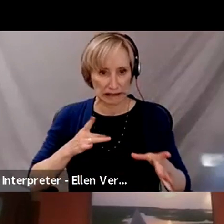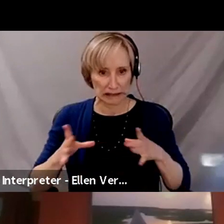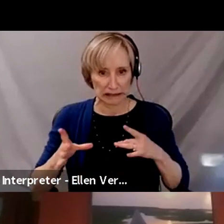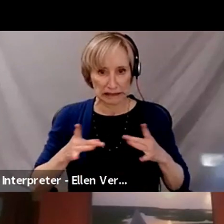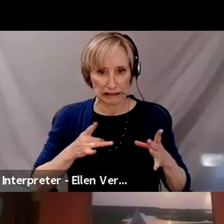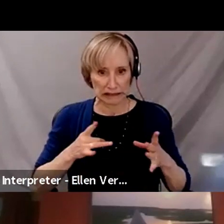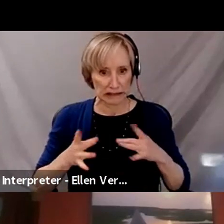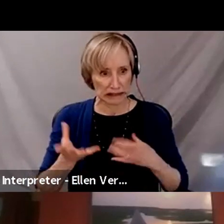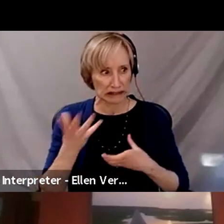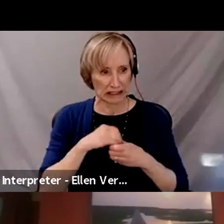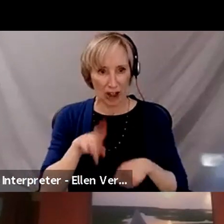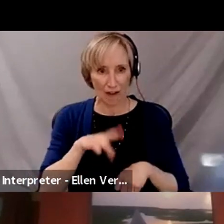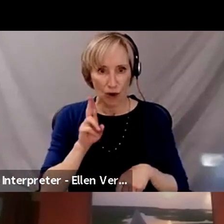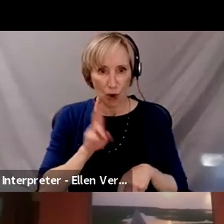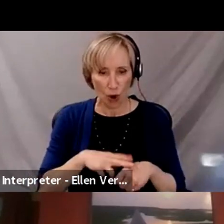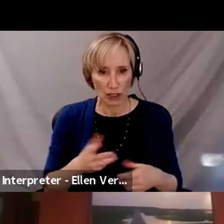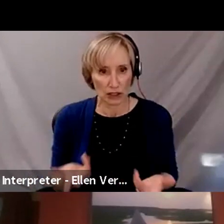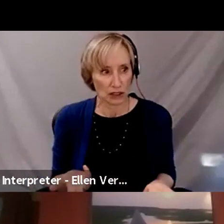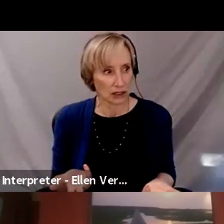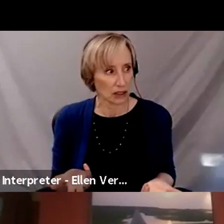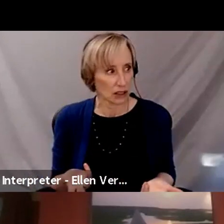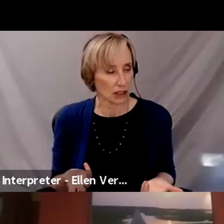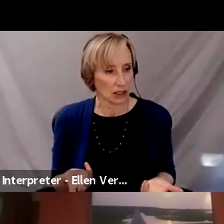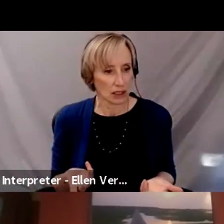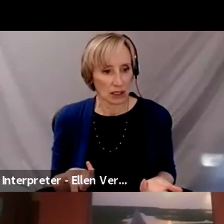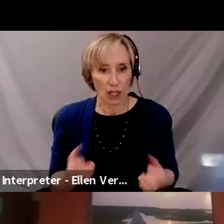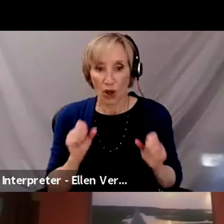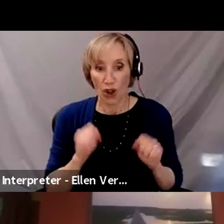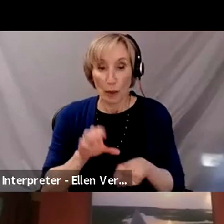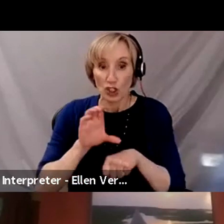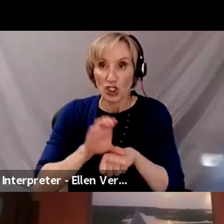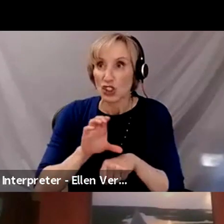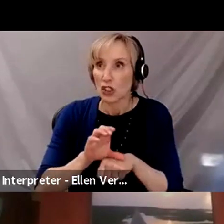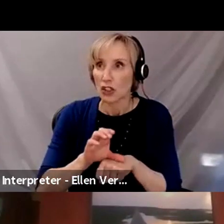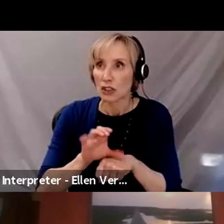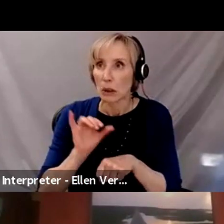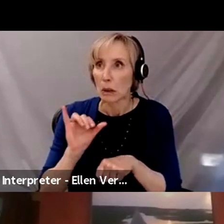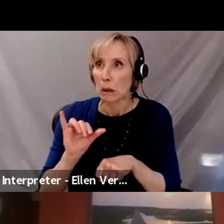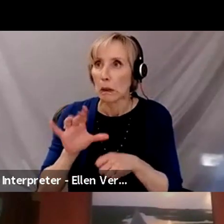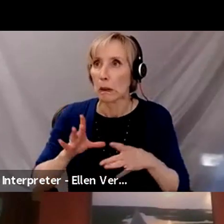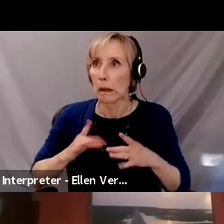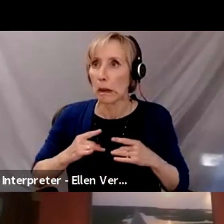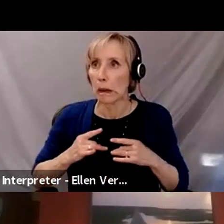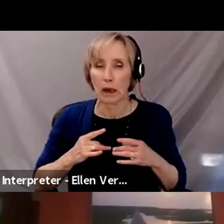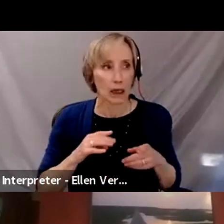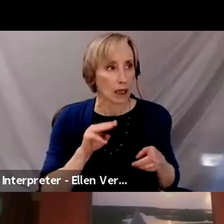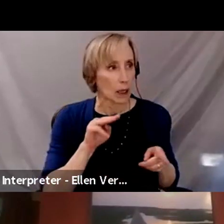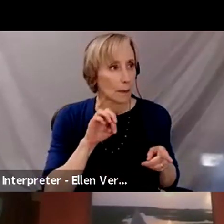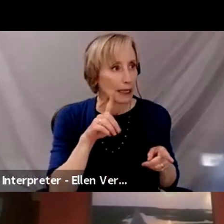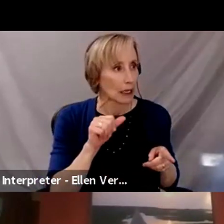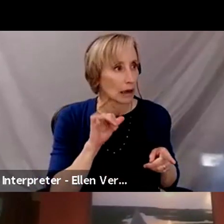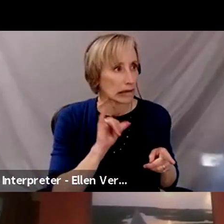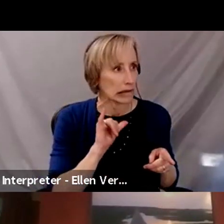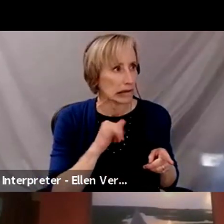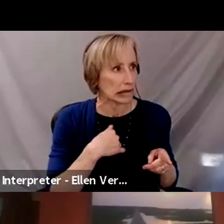And so these things might be church, they might be family, they might be the media, and for